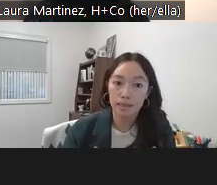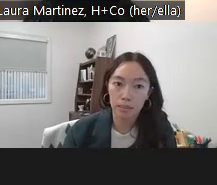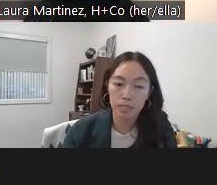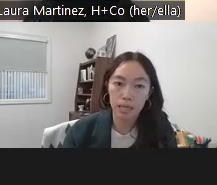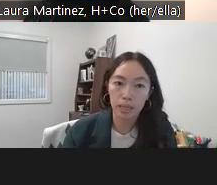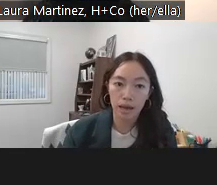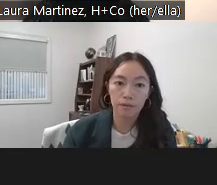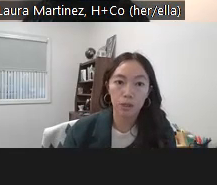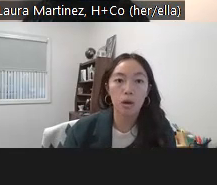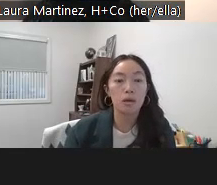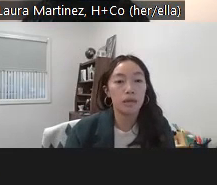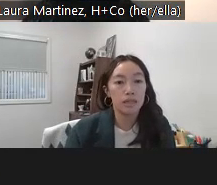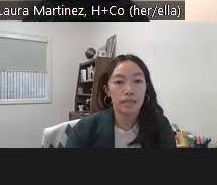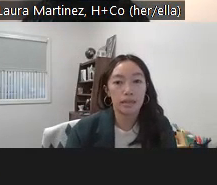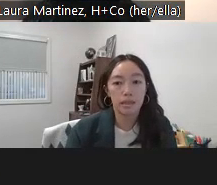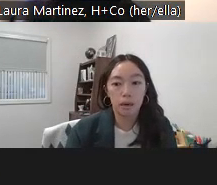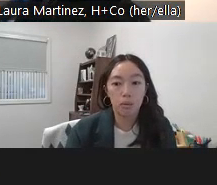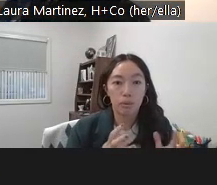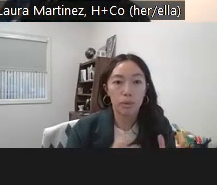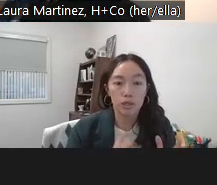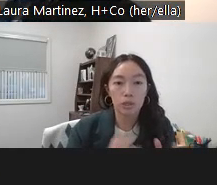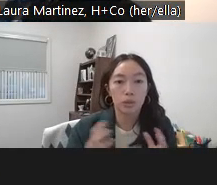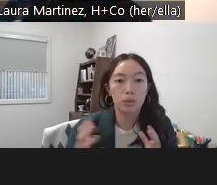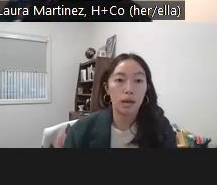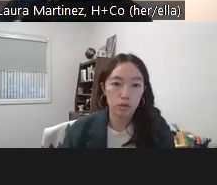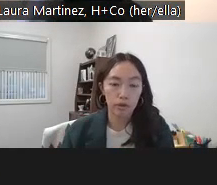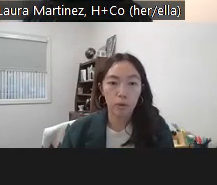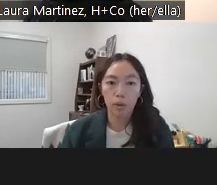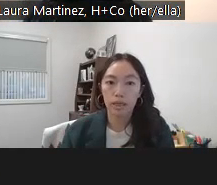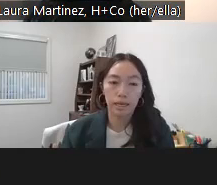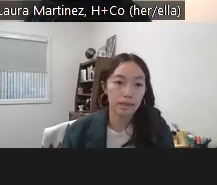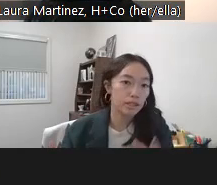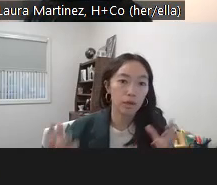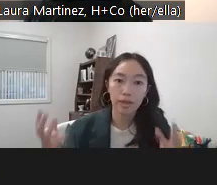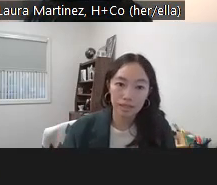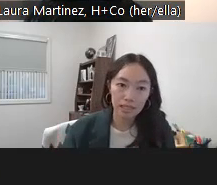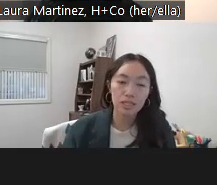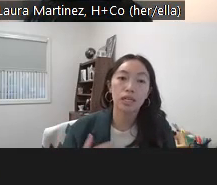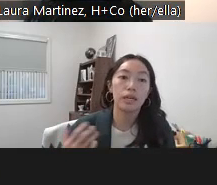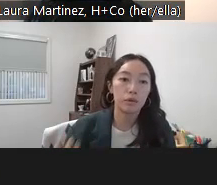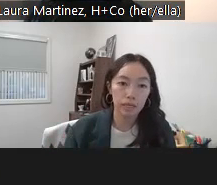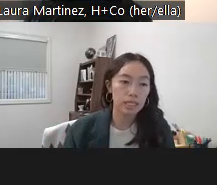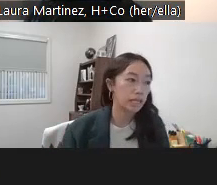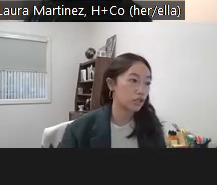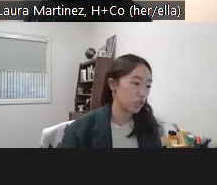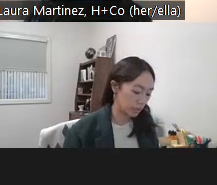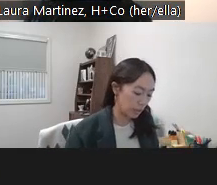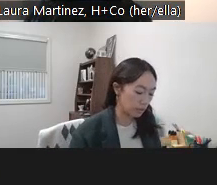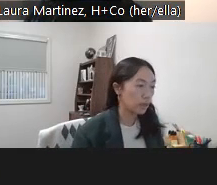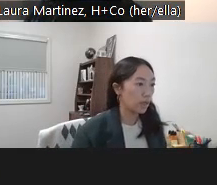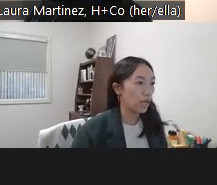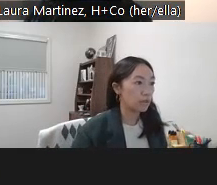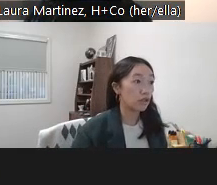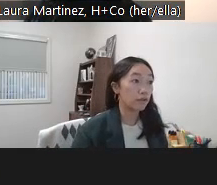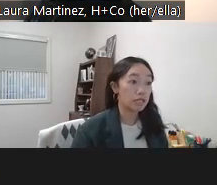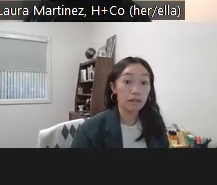and then next steps that we have for you all to kind of think about what we want to do moving forward, at the end of this year and moving into next year as